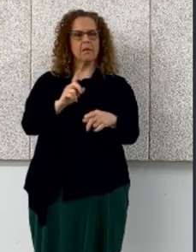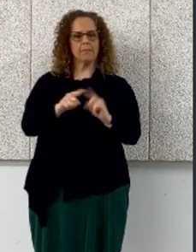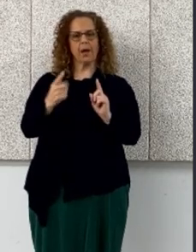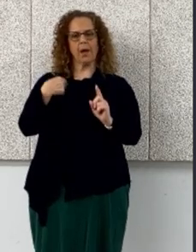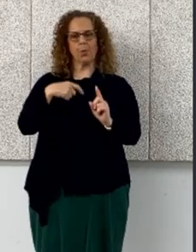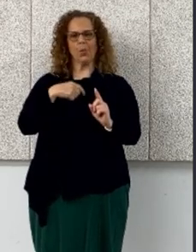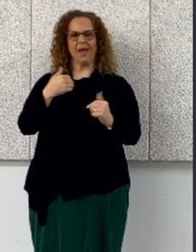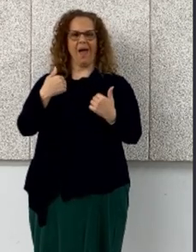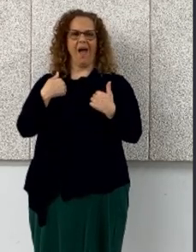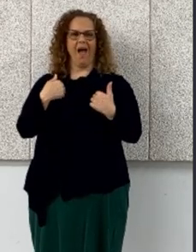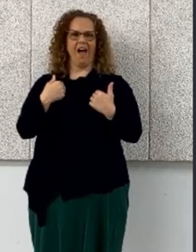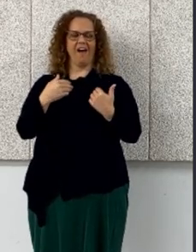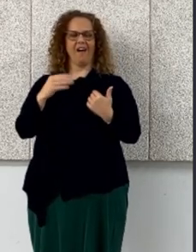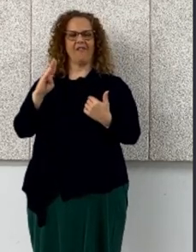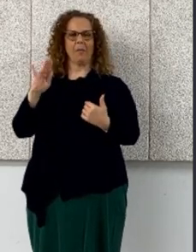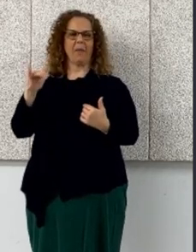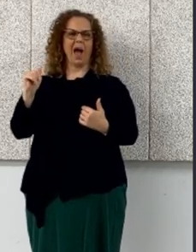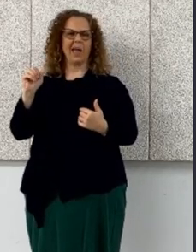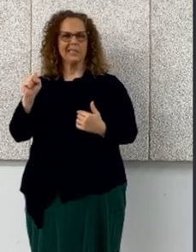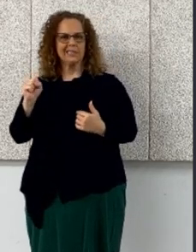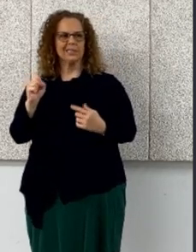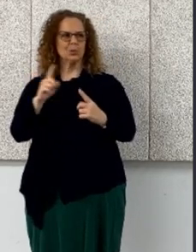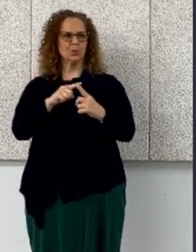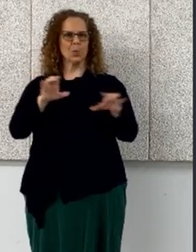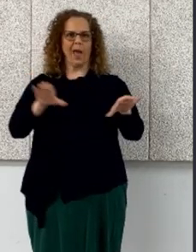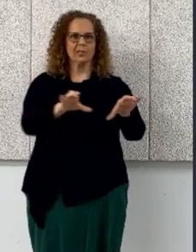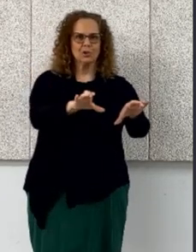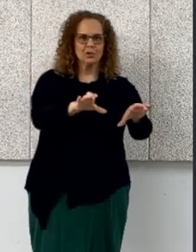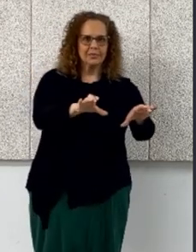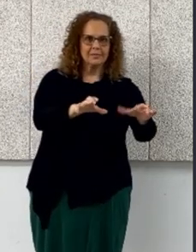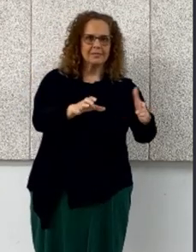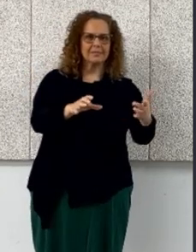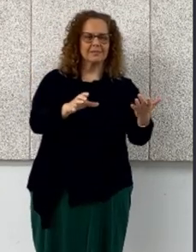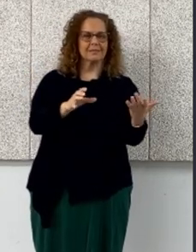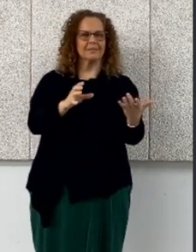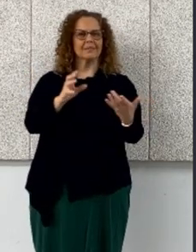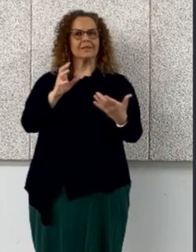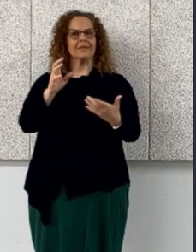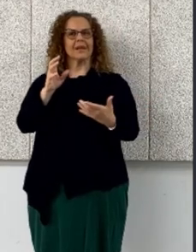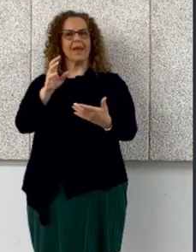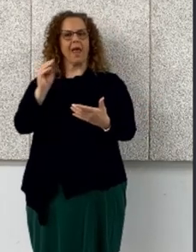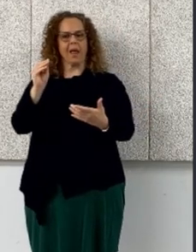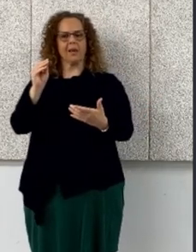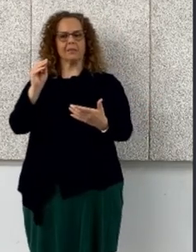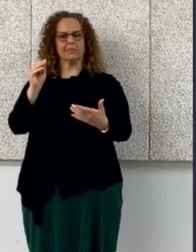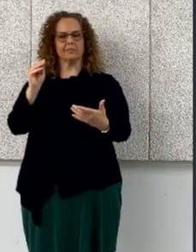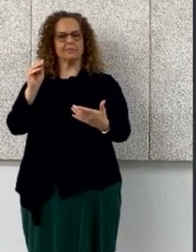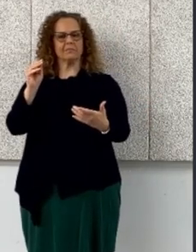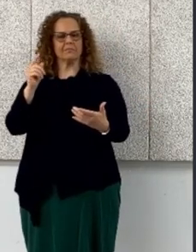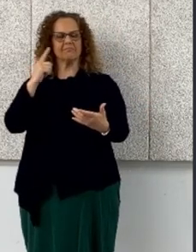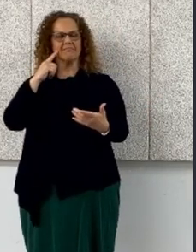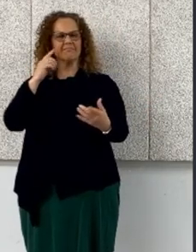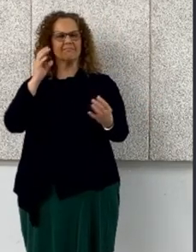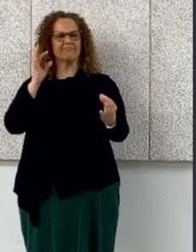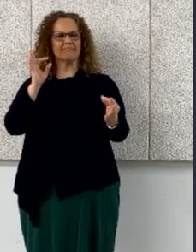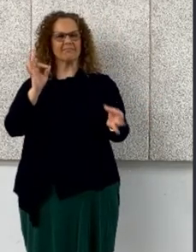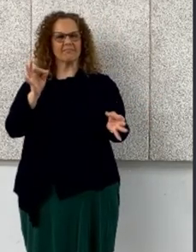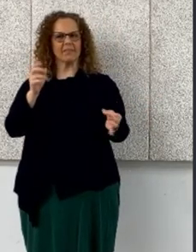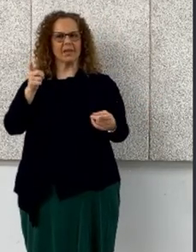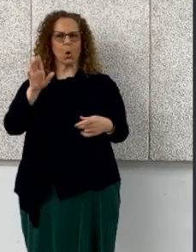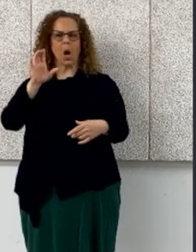towards action rather than than thought. And absolutely reframing your